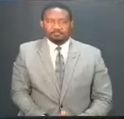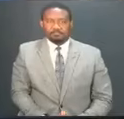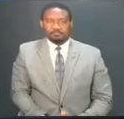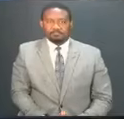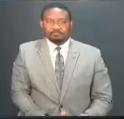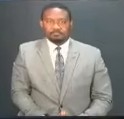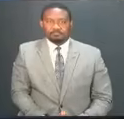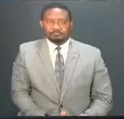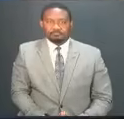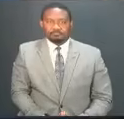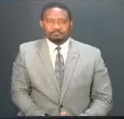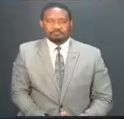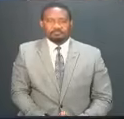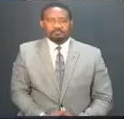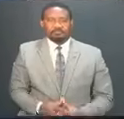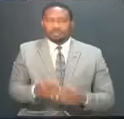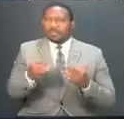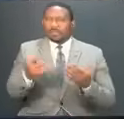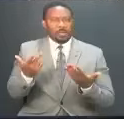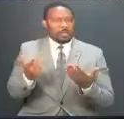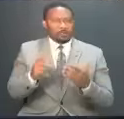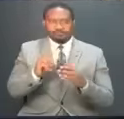What's the next item?